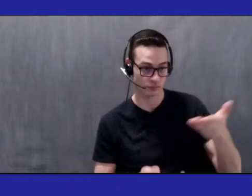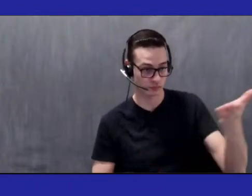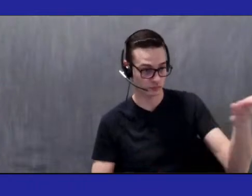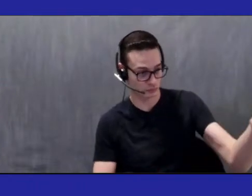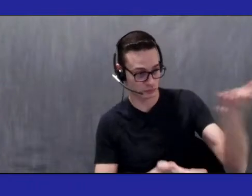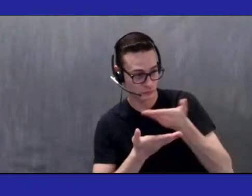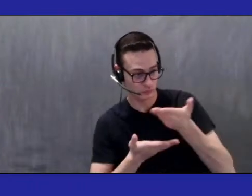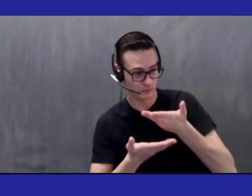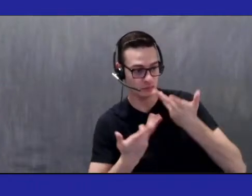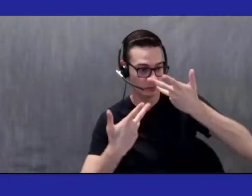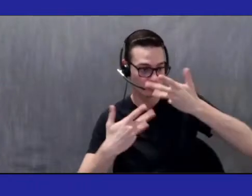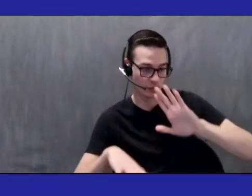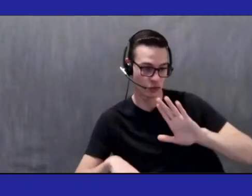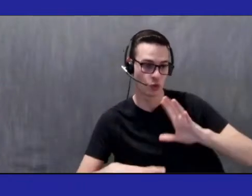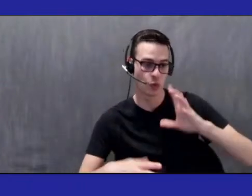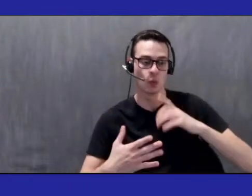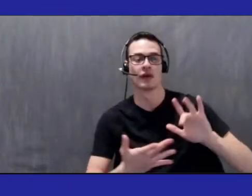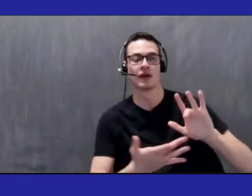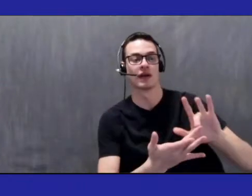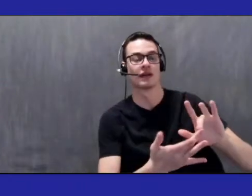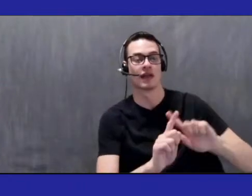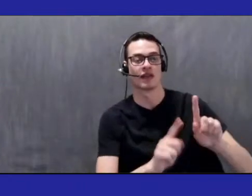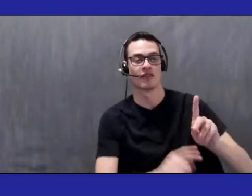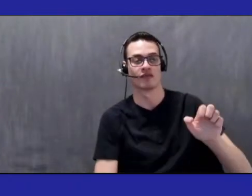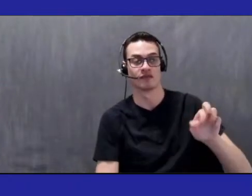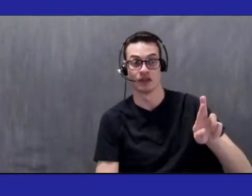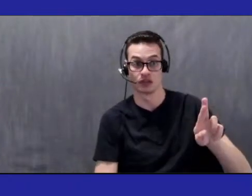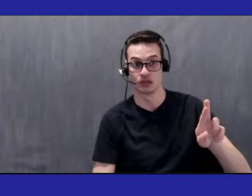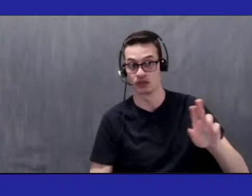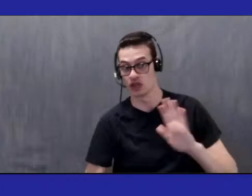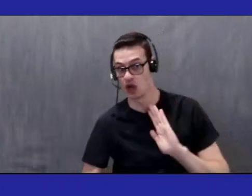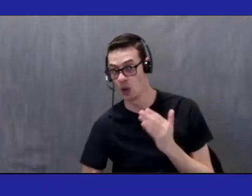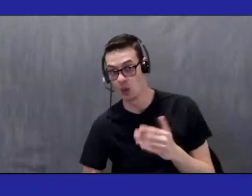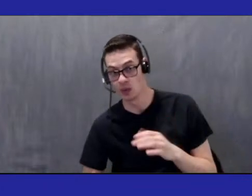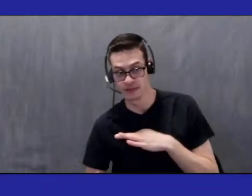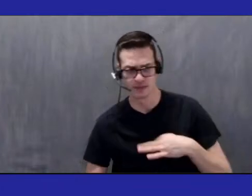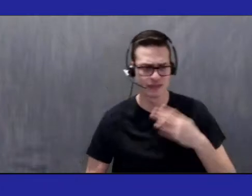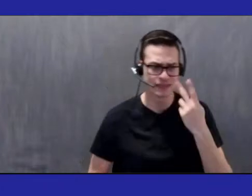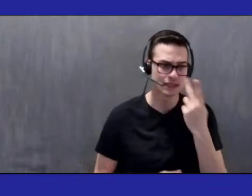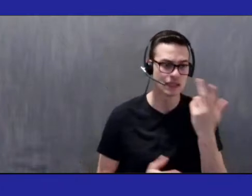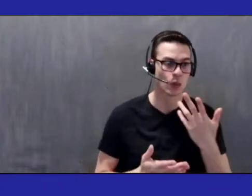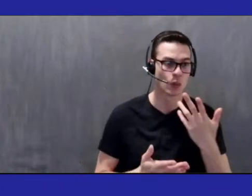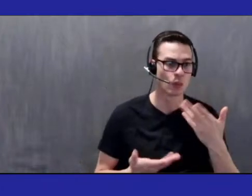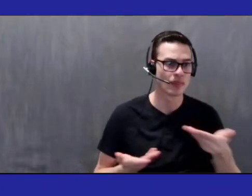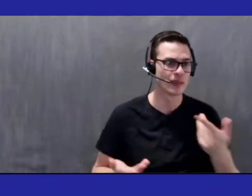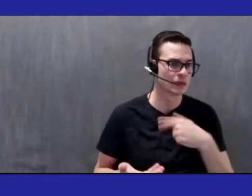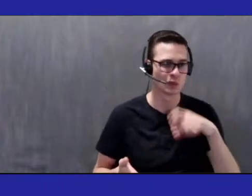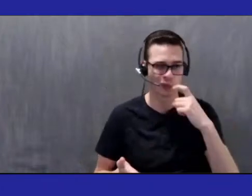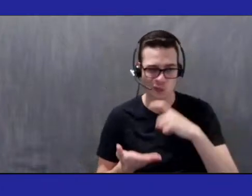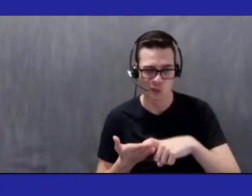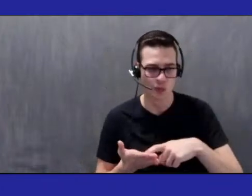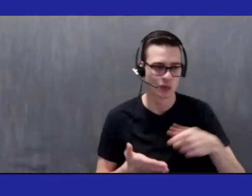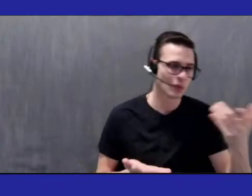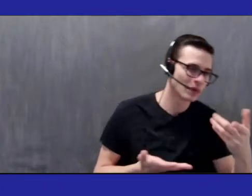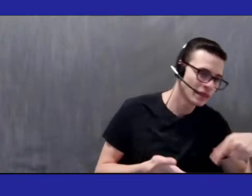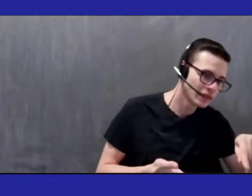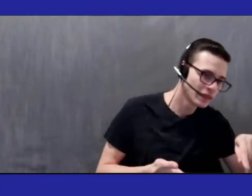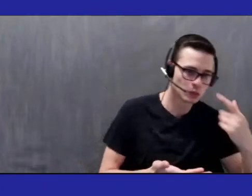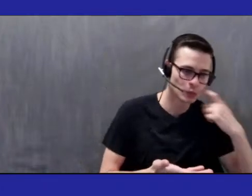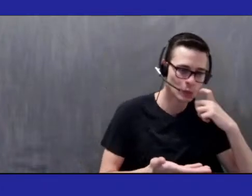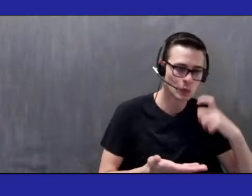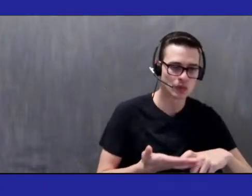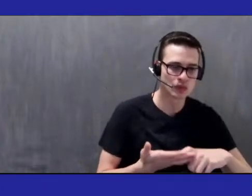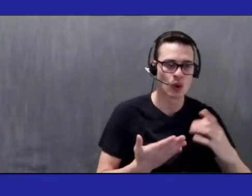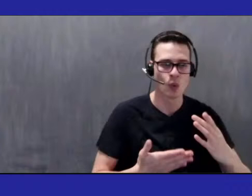debrief with vendors, both from our side and their side, to say, what are the things, the impediments to access, essentially, right?